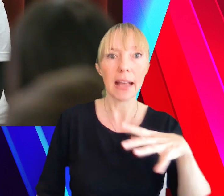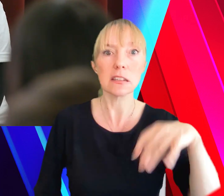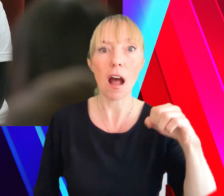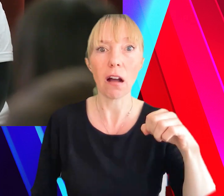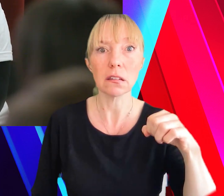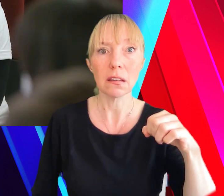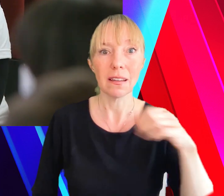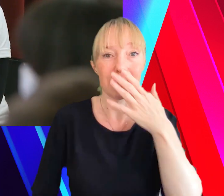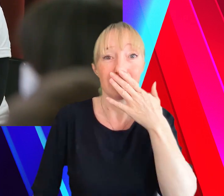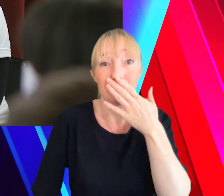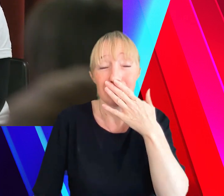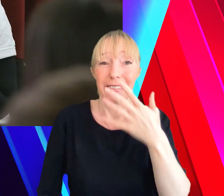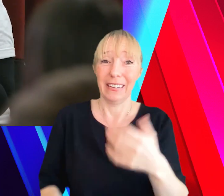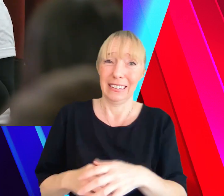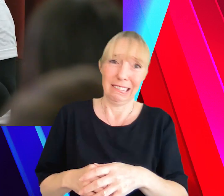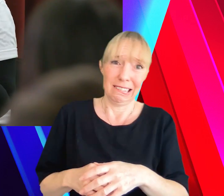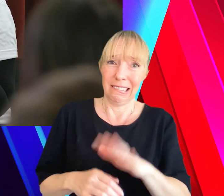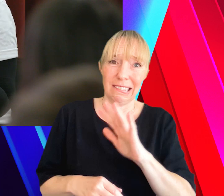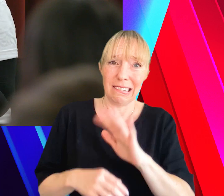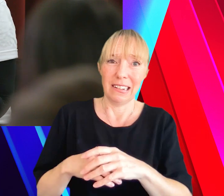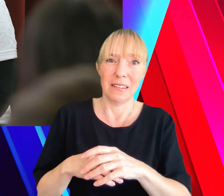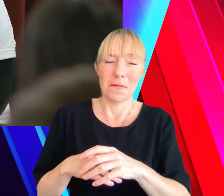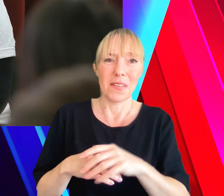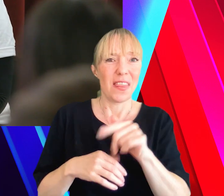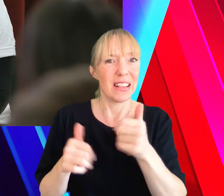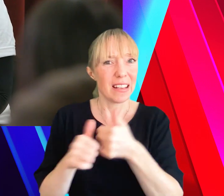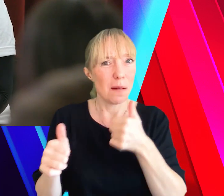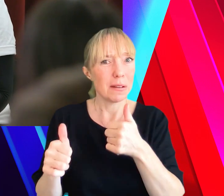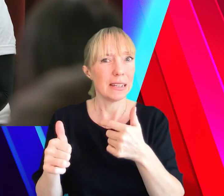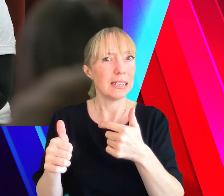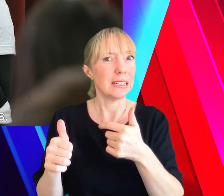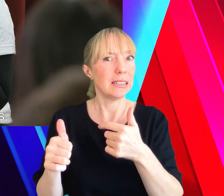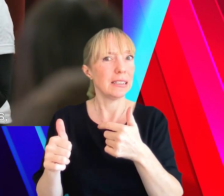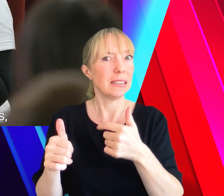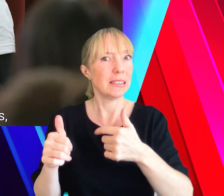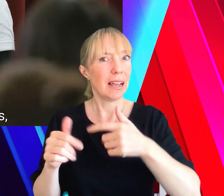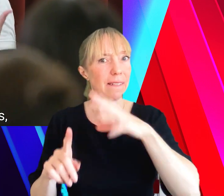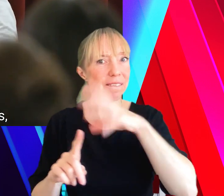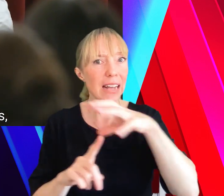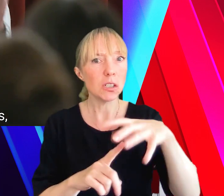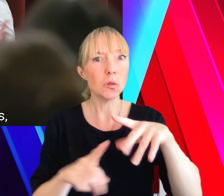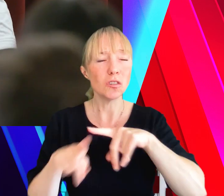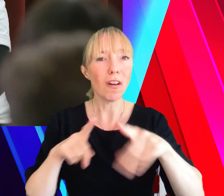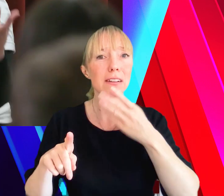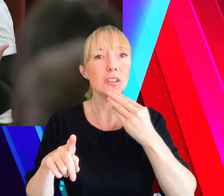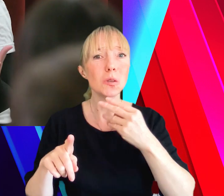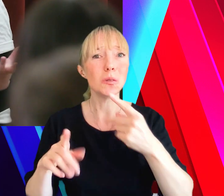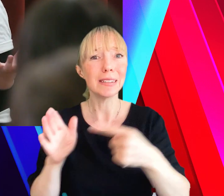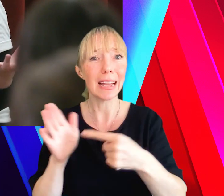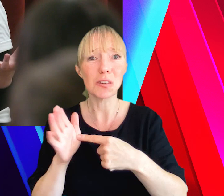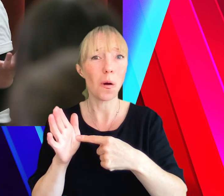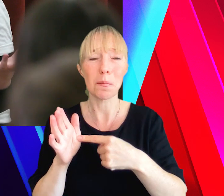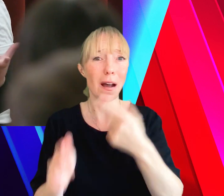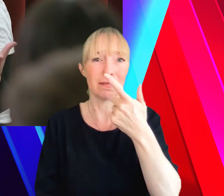speaks. So I think there's something again really interesting about like these companies, these organisations, these venues, these